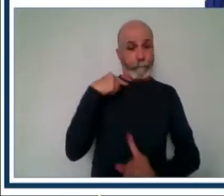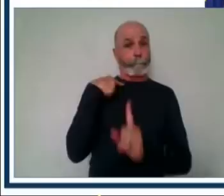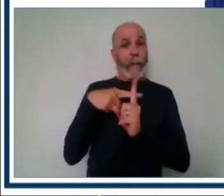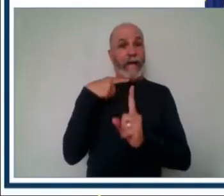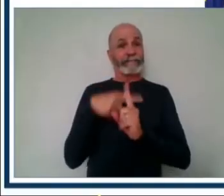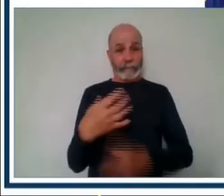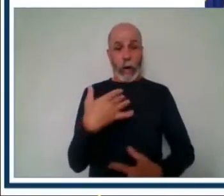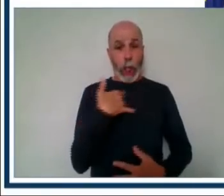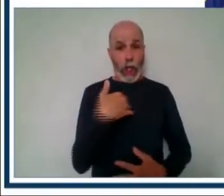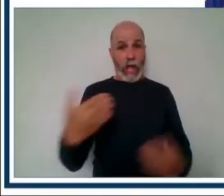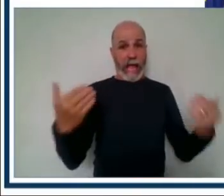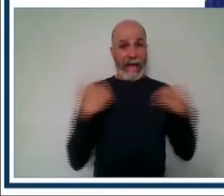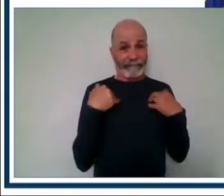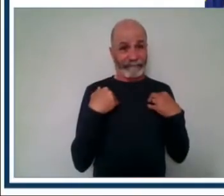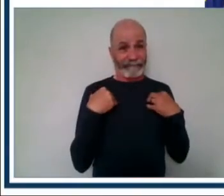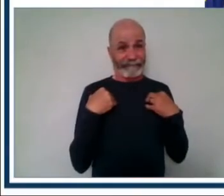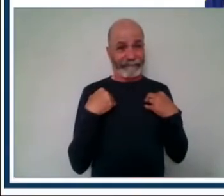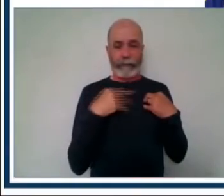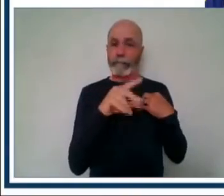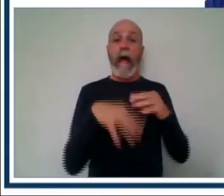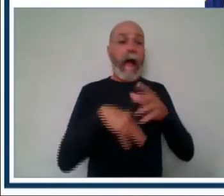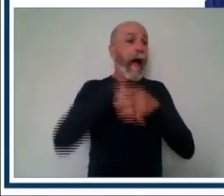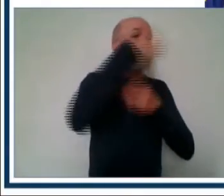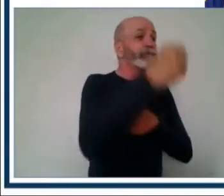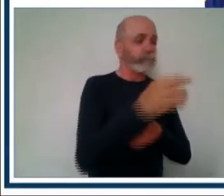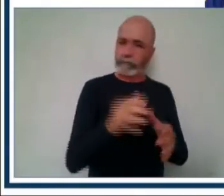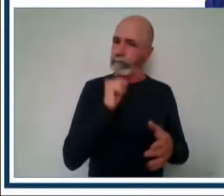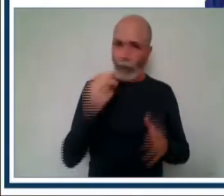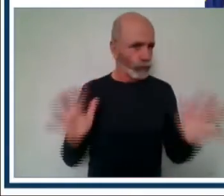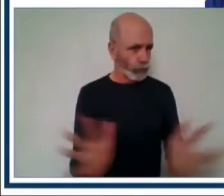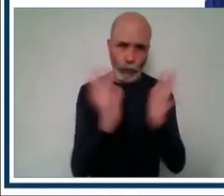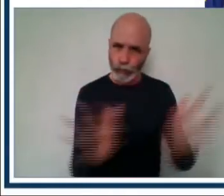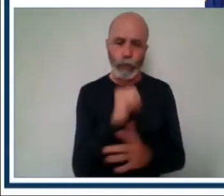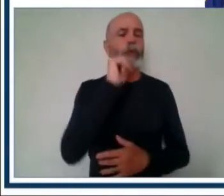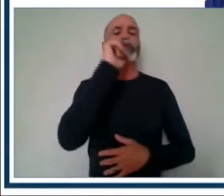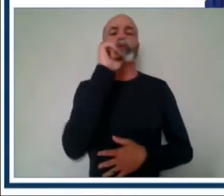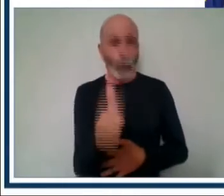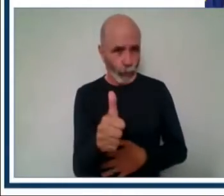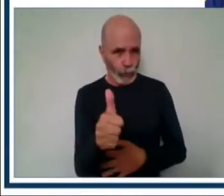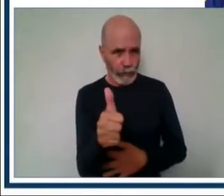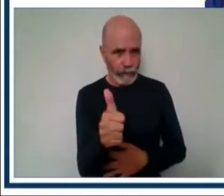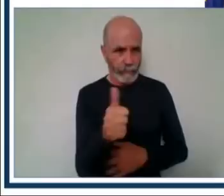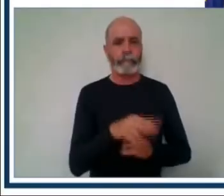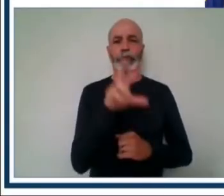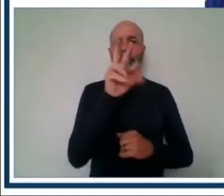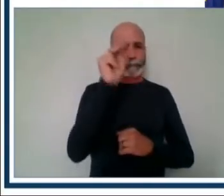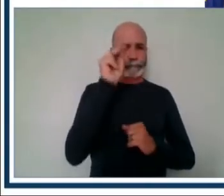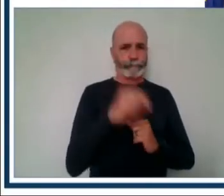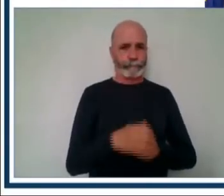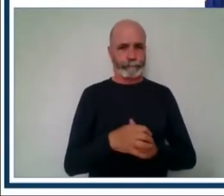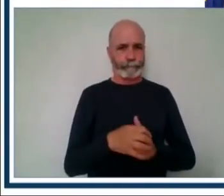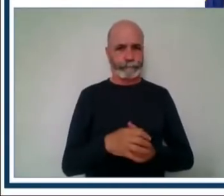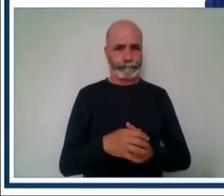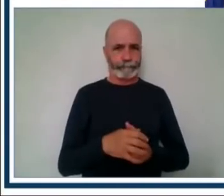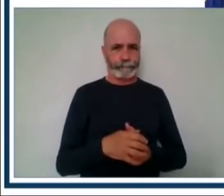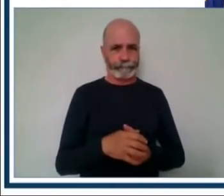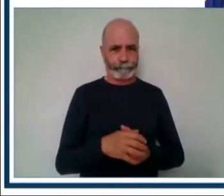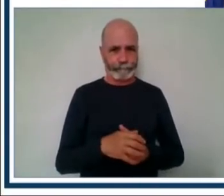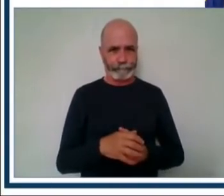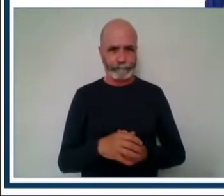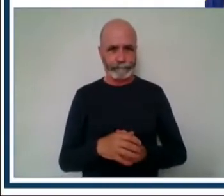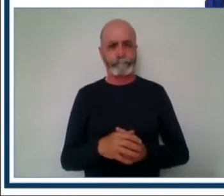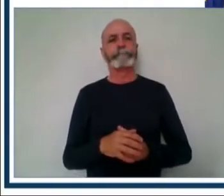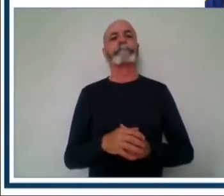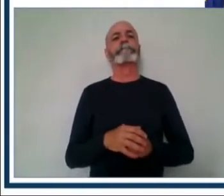follow-up? I do. Very good. That's the clarification we were looking for. Thank you. I have a reader asked